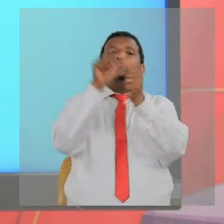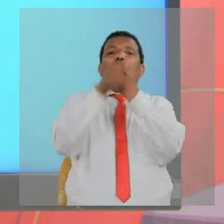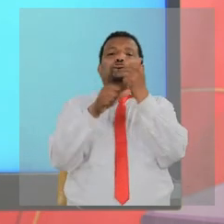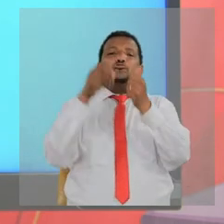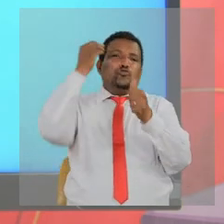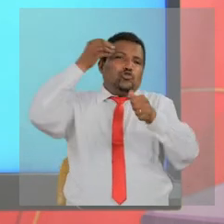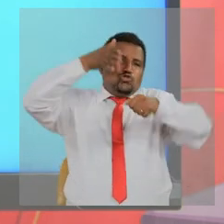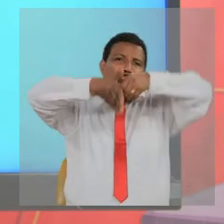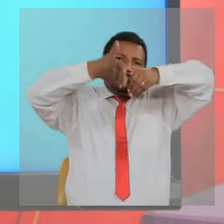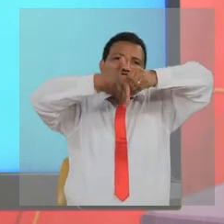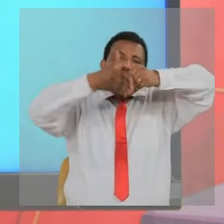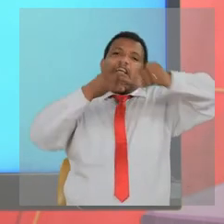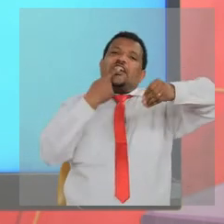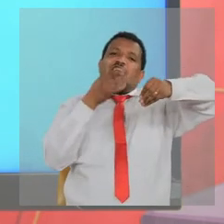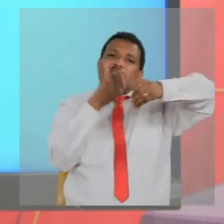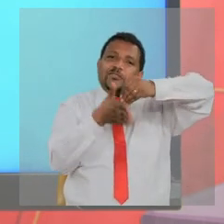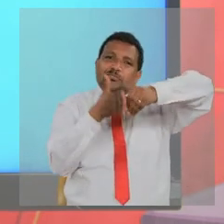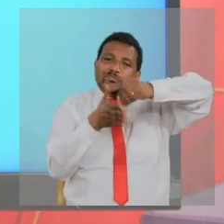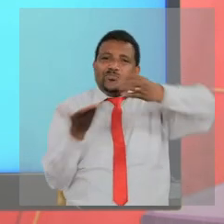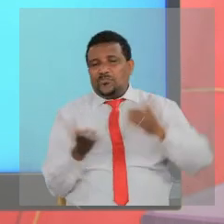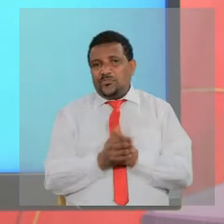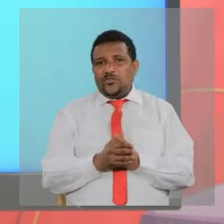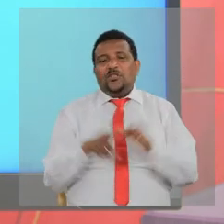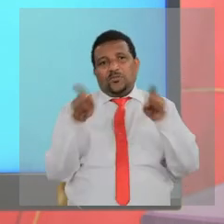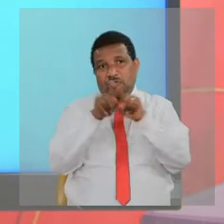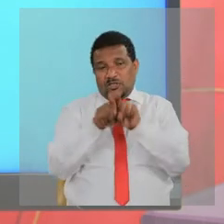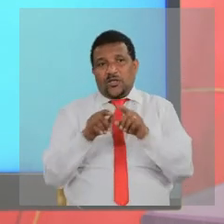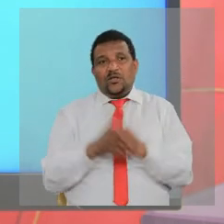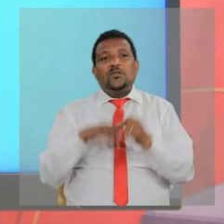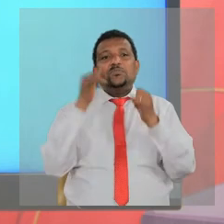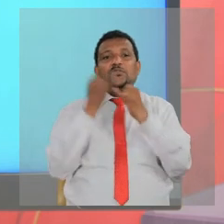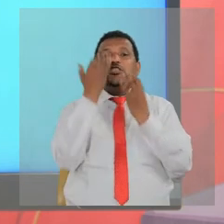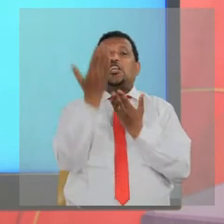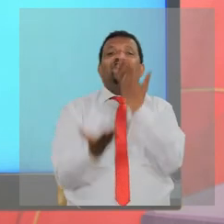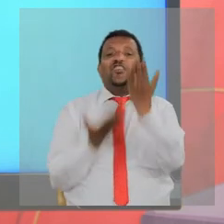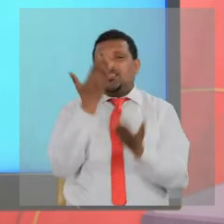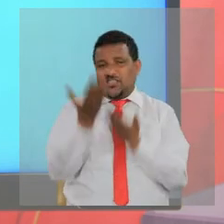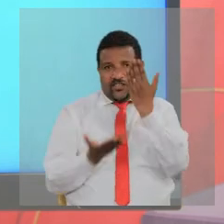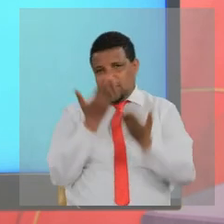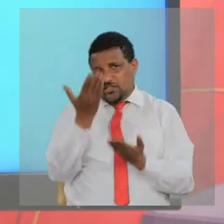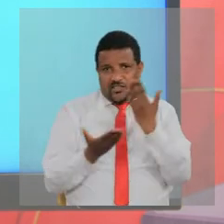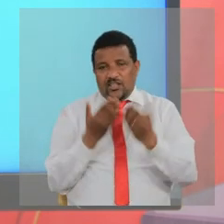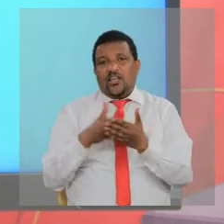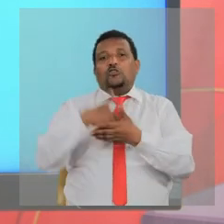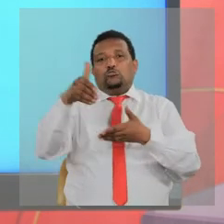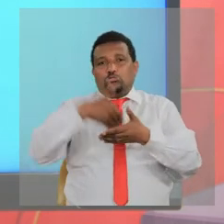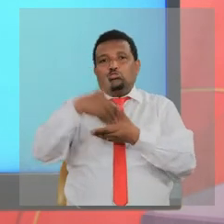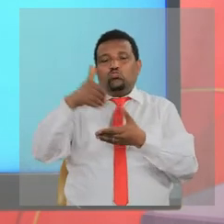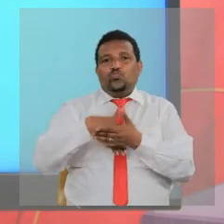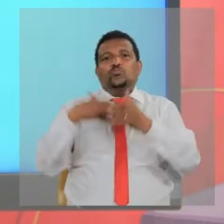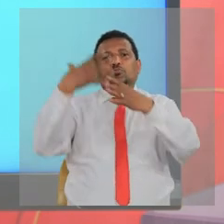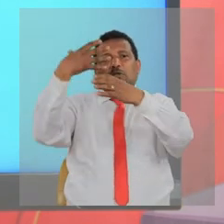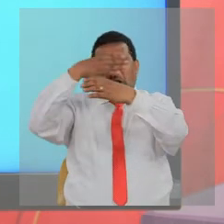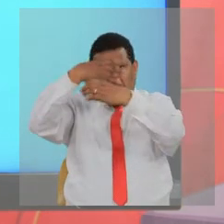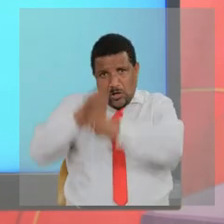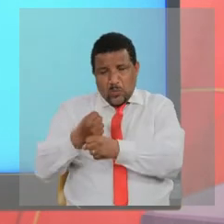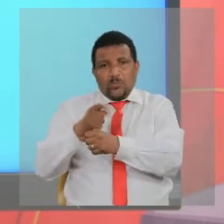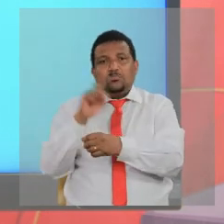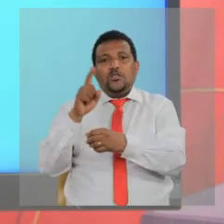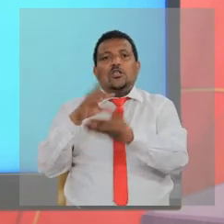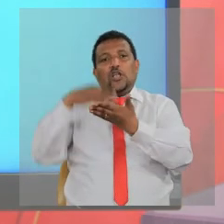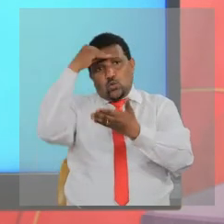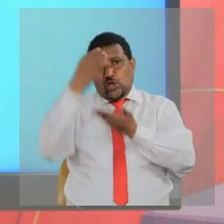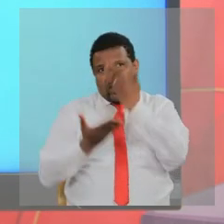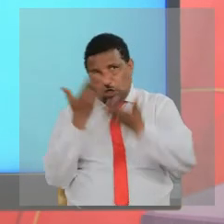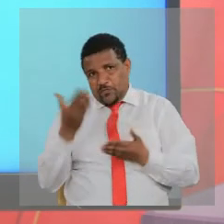onion, tomato, and the likes. And the last one is service. The service expenditure constitutes